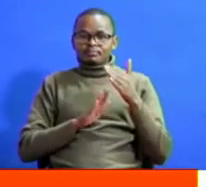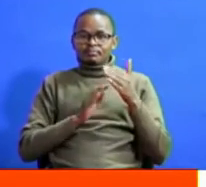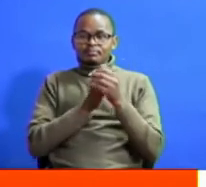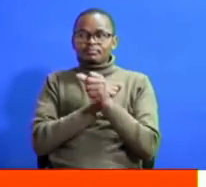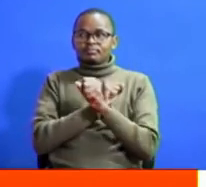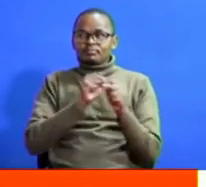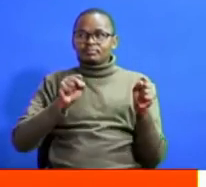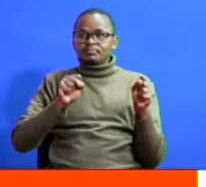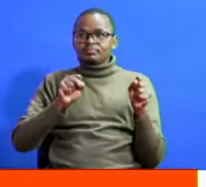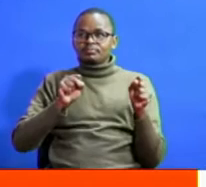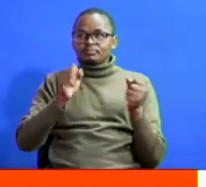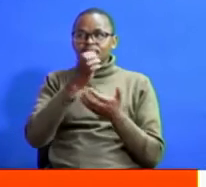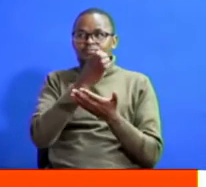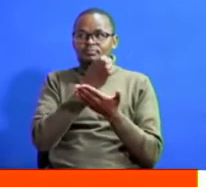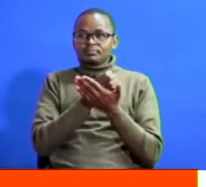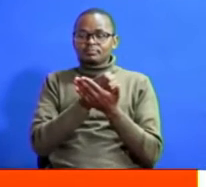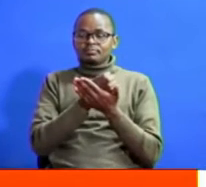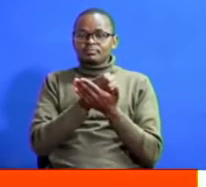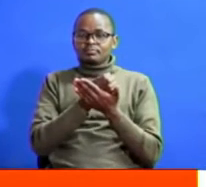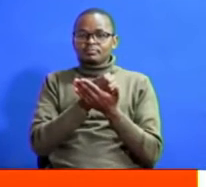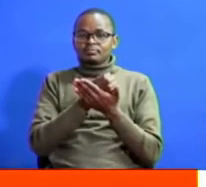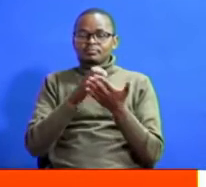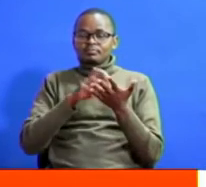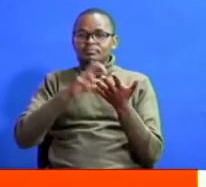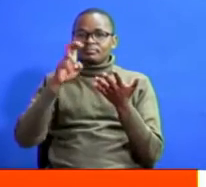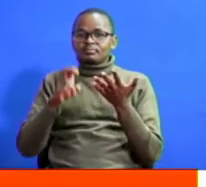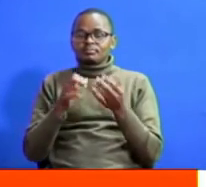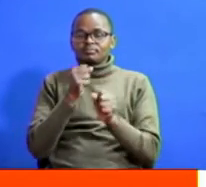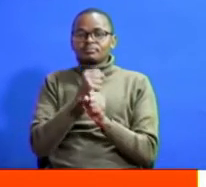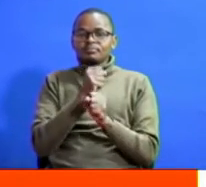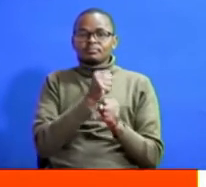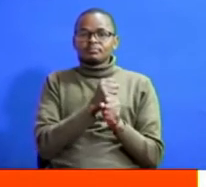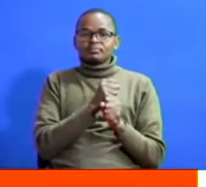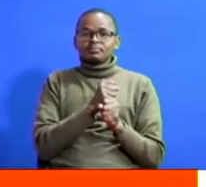is economic recovery, issues to do with